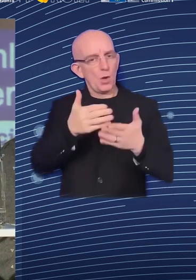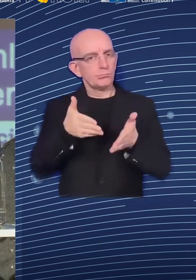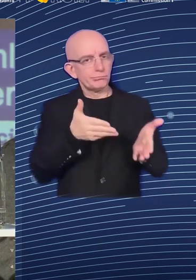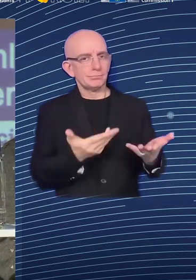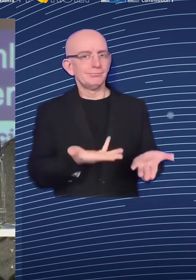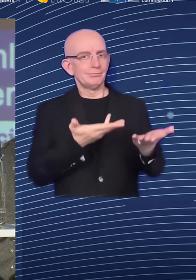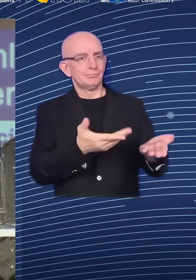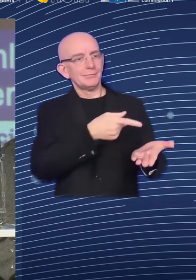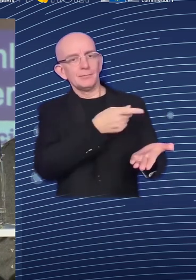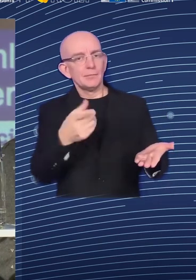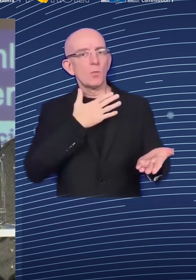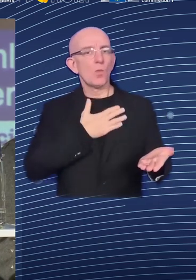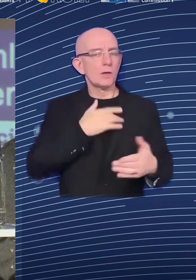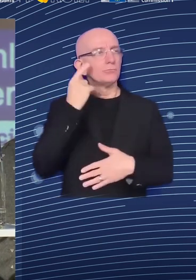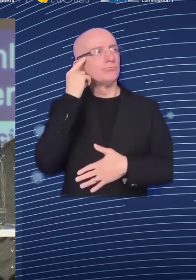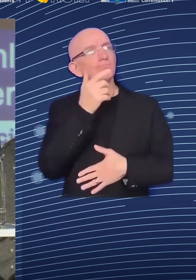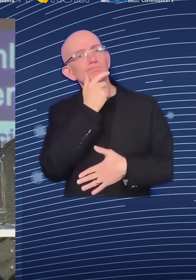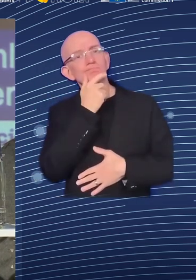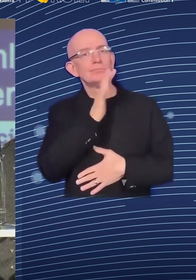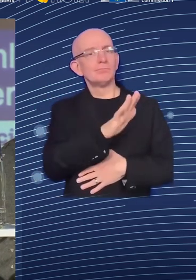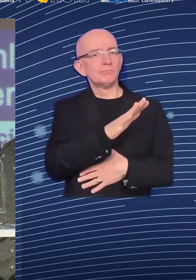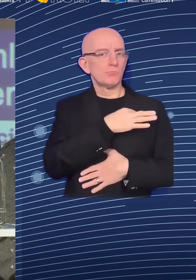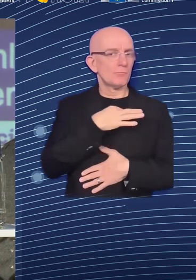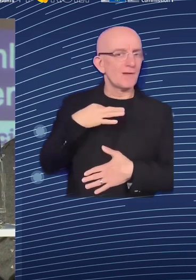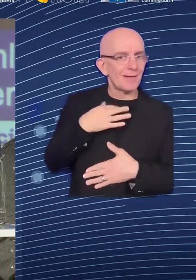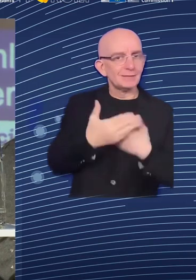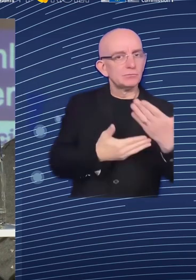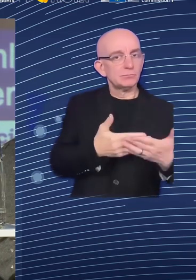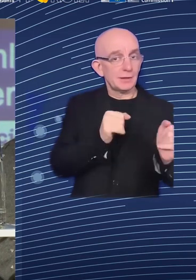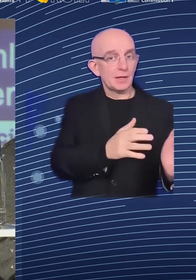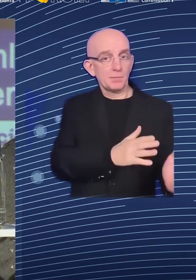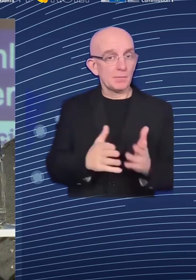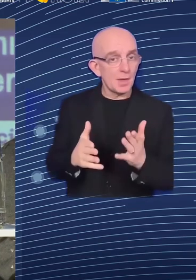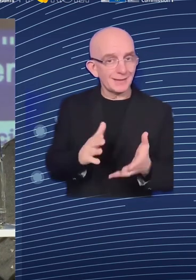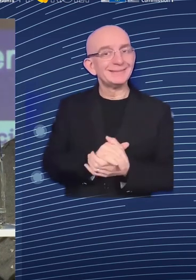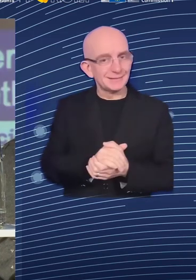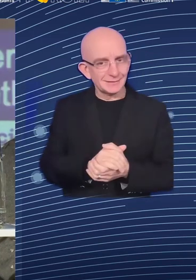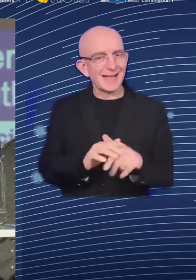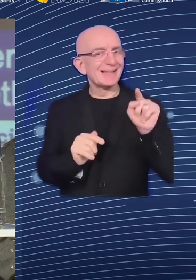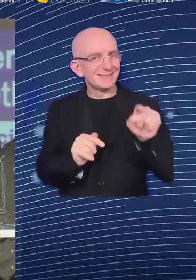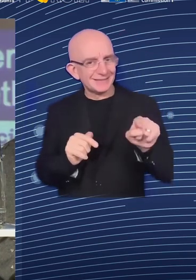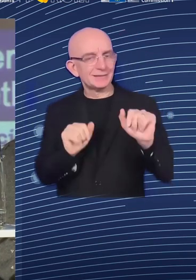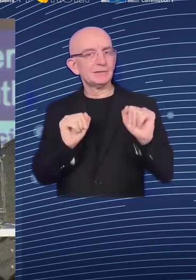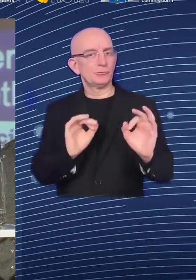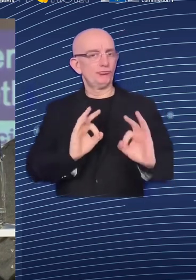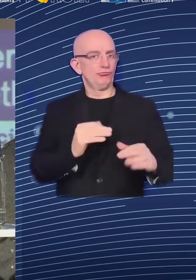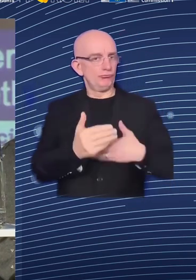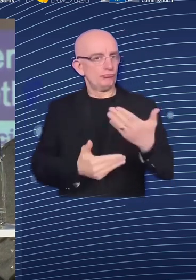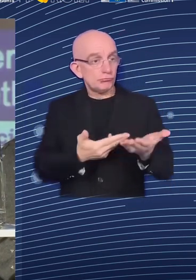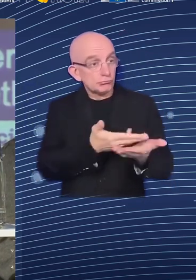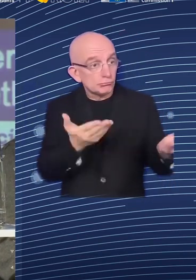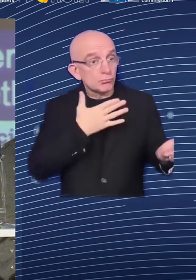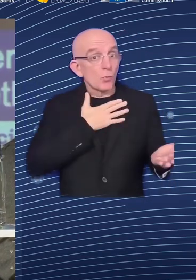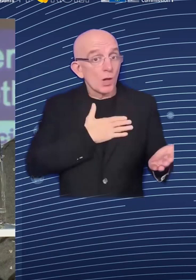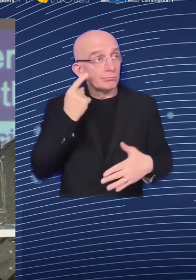strategy. We build something, it's not perfect, it can be improved by others, that's the idea, it